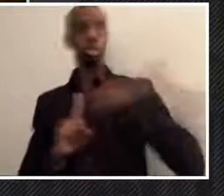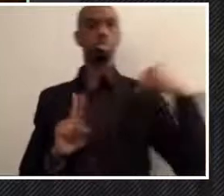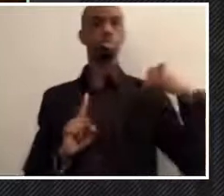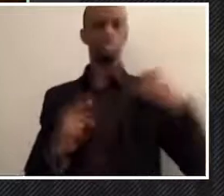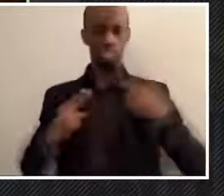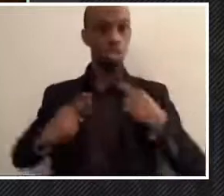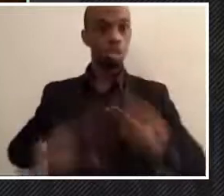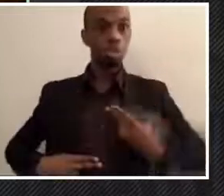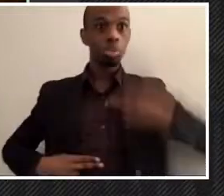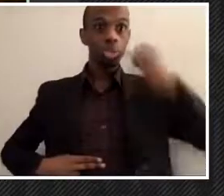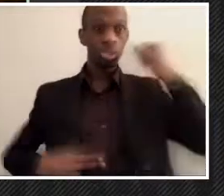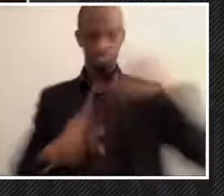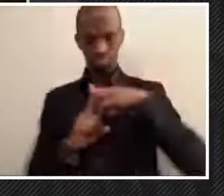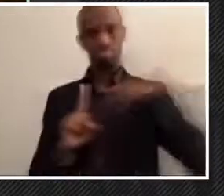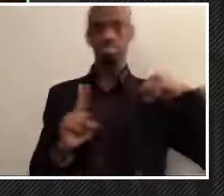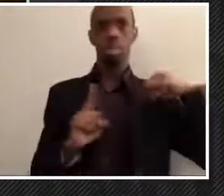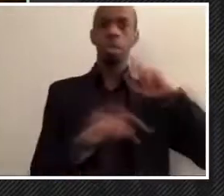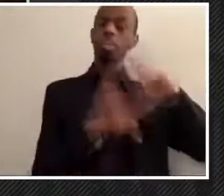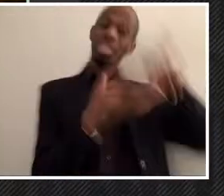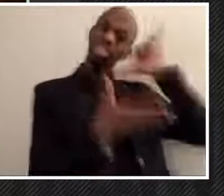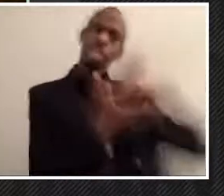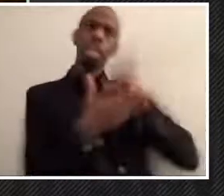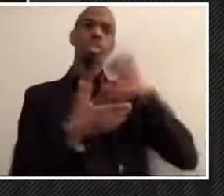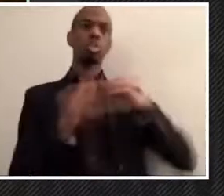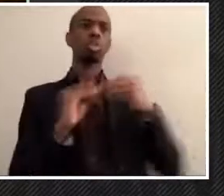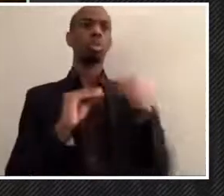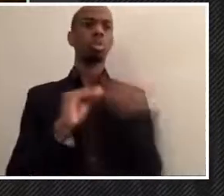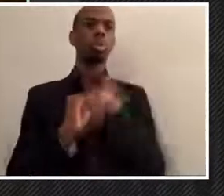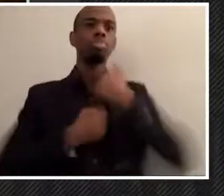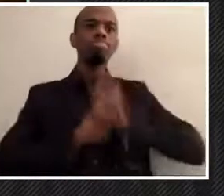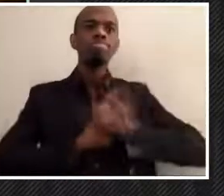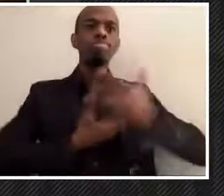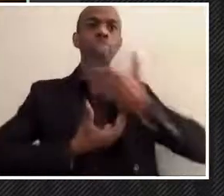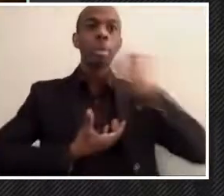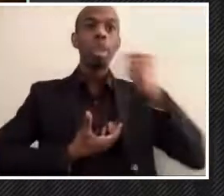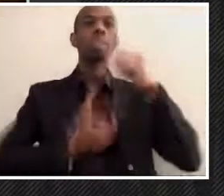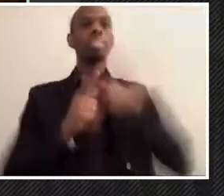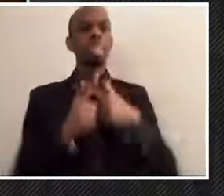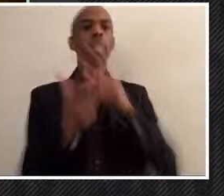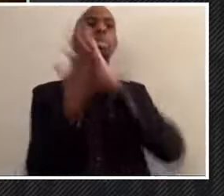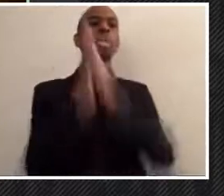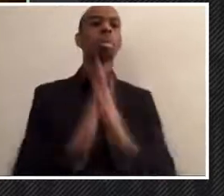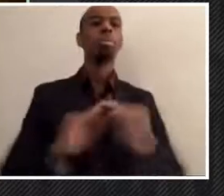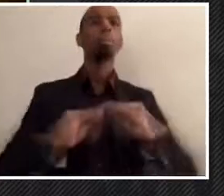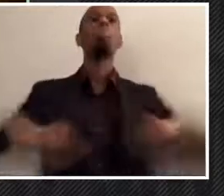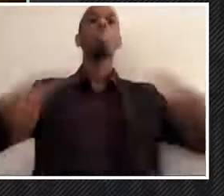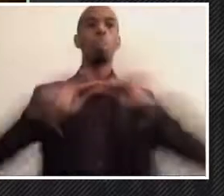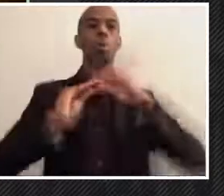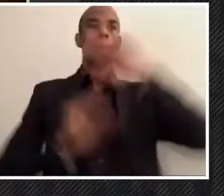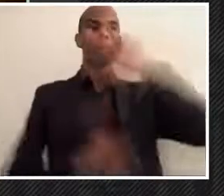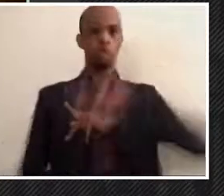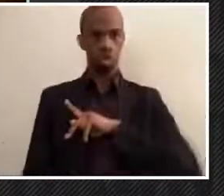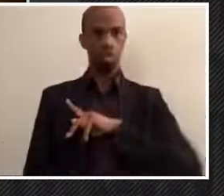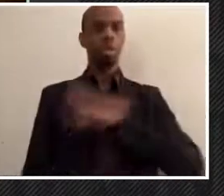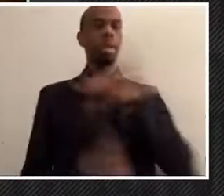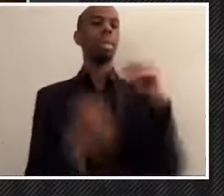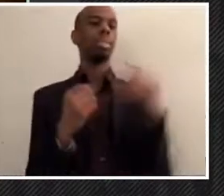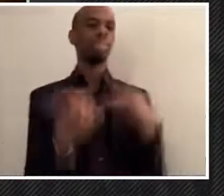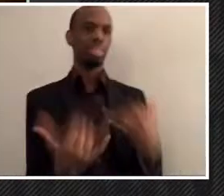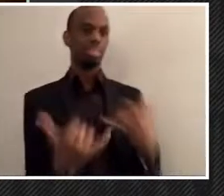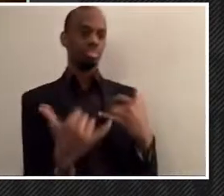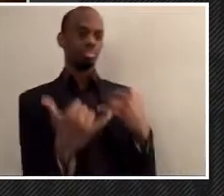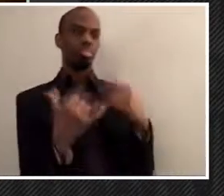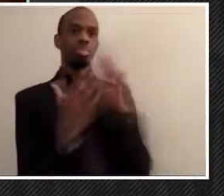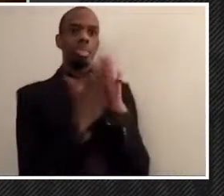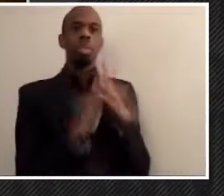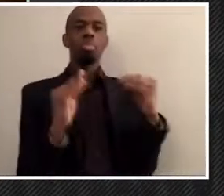that story better, we can make it a personal thing. And I think when it becomes personal, it's easier for us to find solutions to the problems.